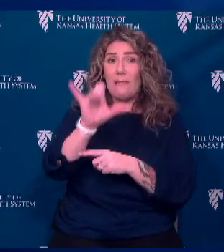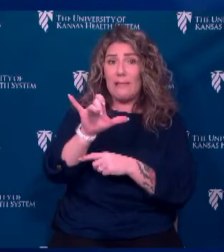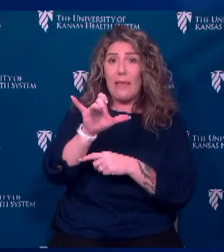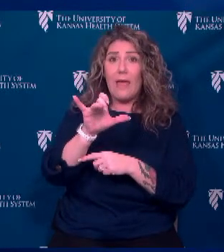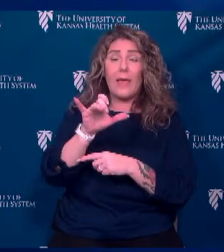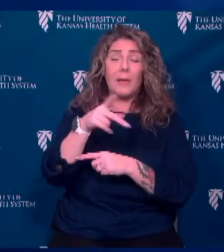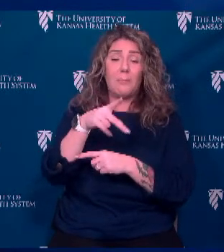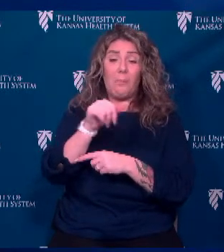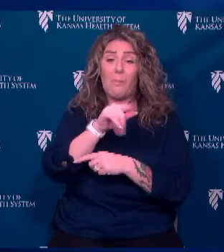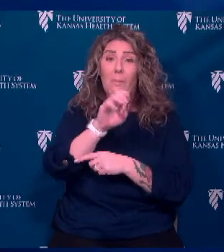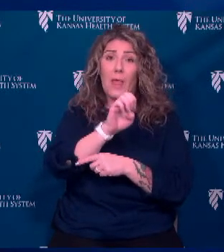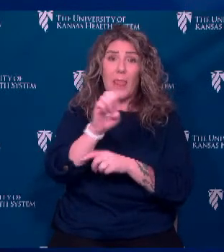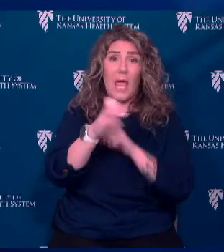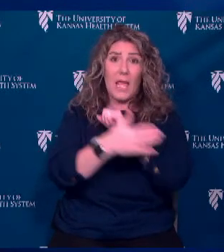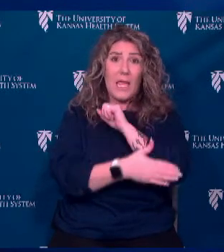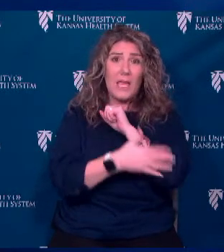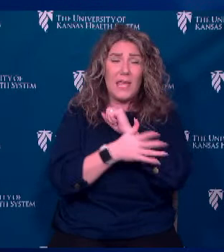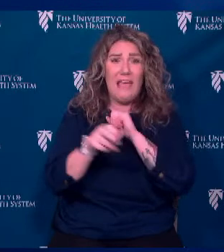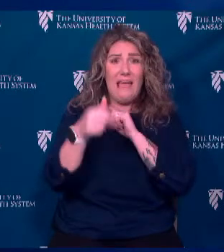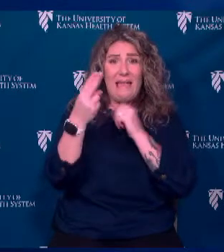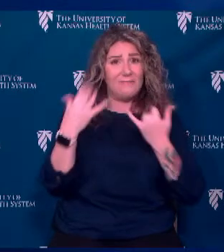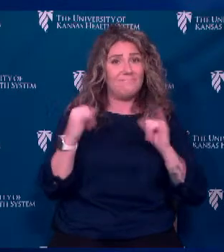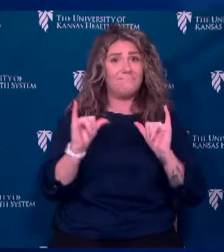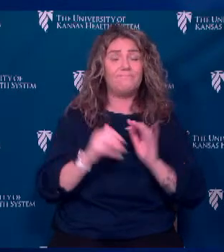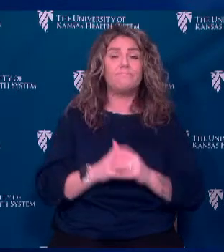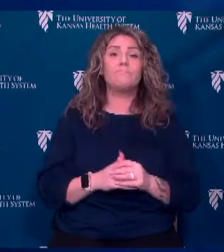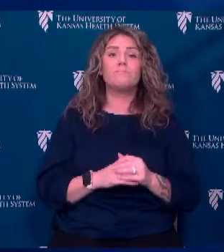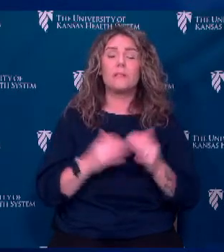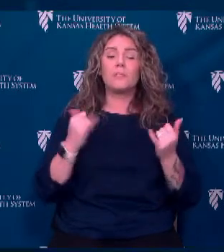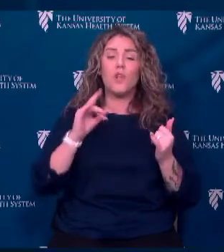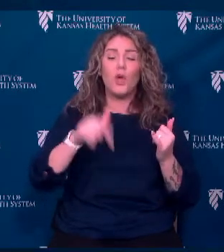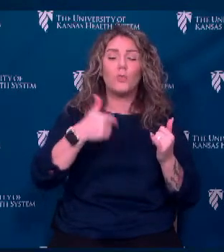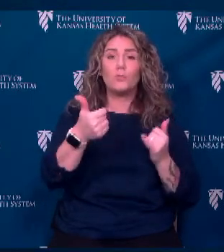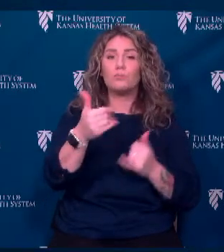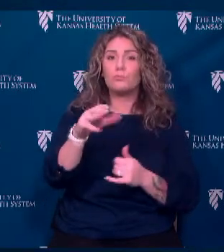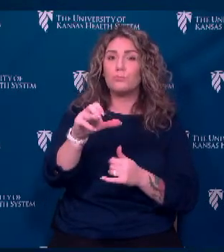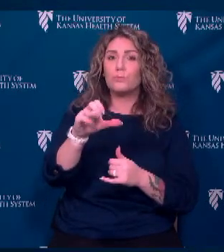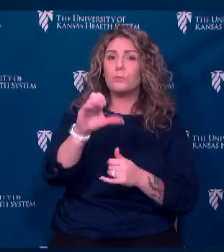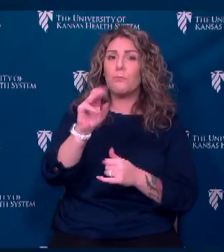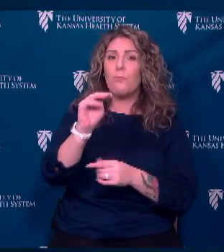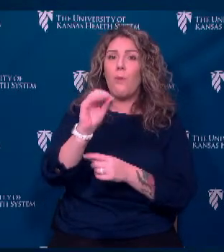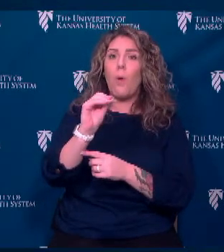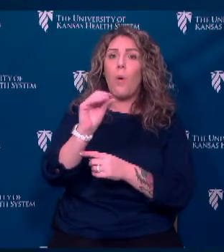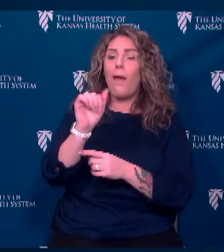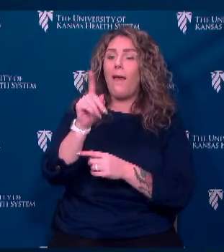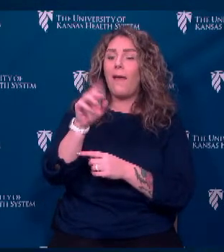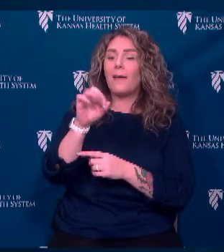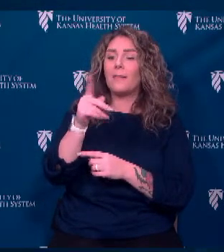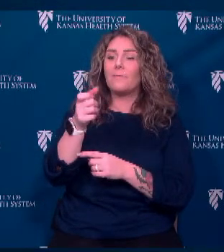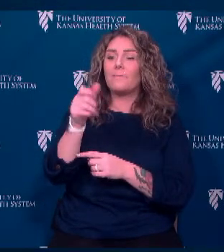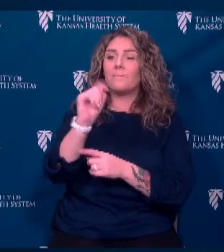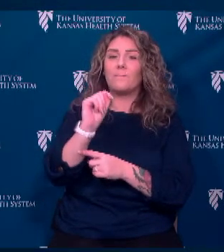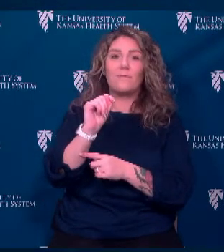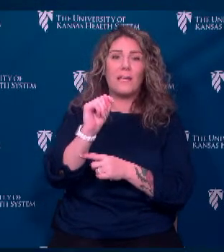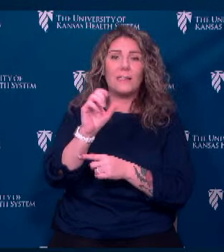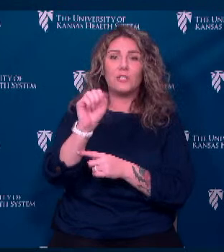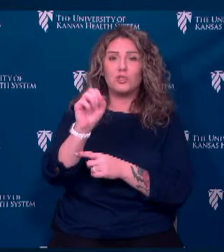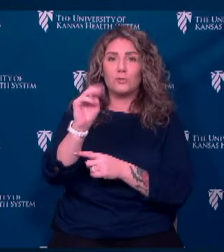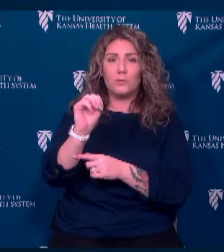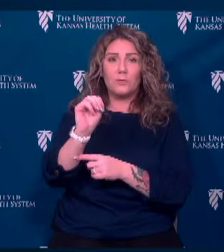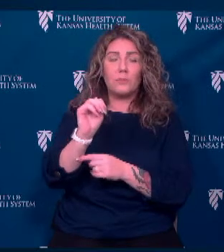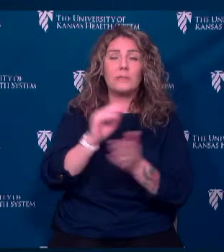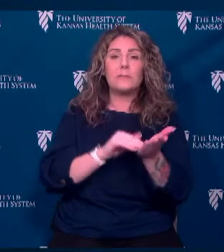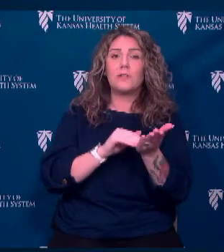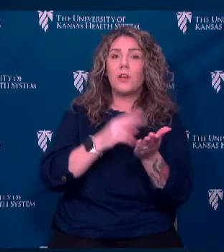Platte counties is really, really high. Let's turn to the chief officer at Advent Health and Advent Health Shawnee Mission, Dr. Lisa Hayes,